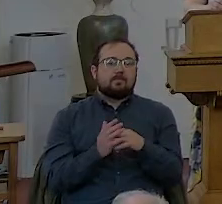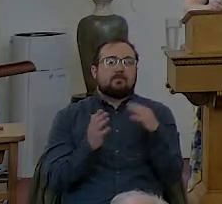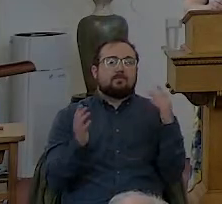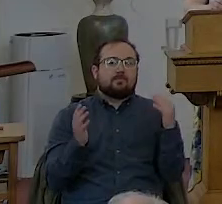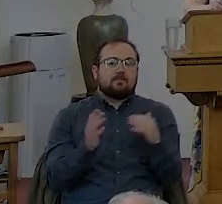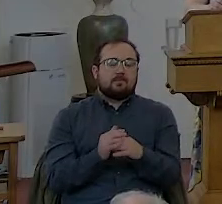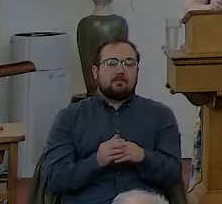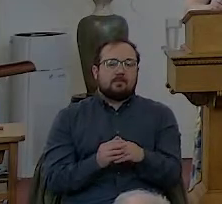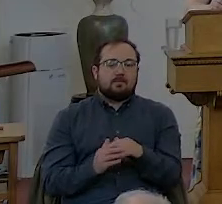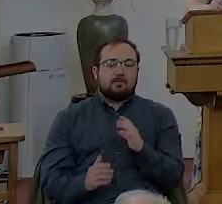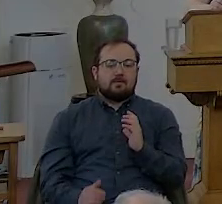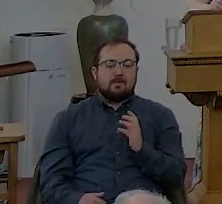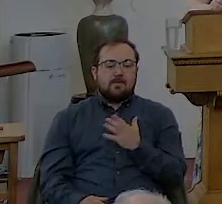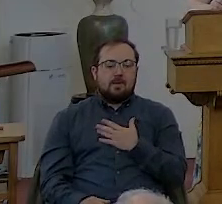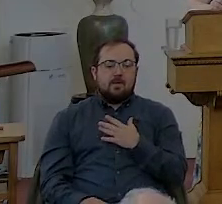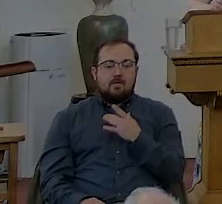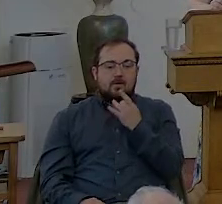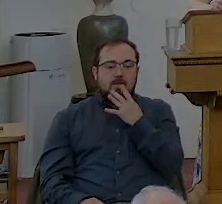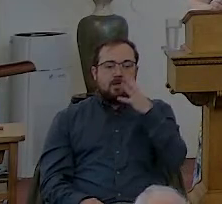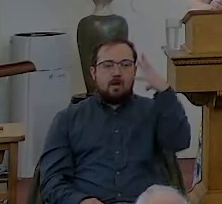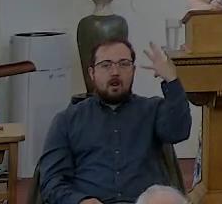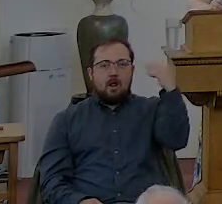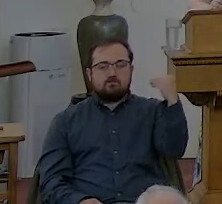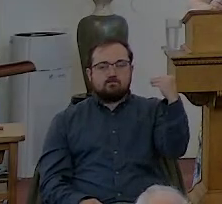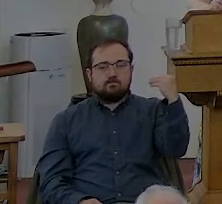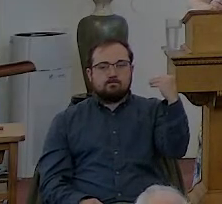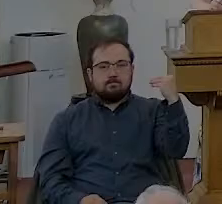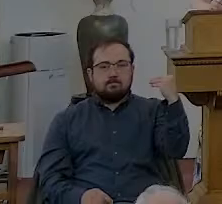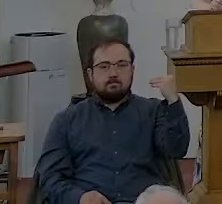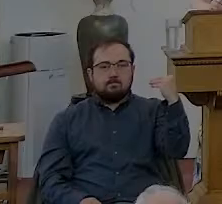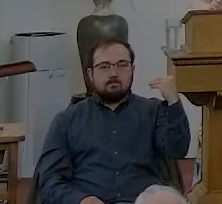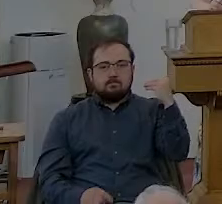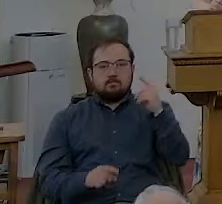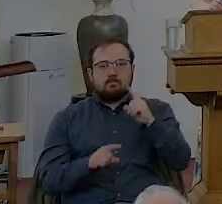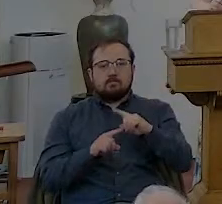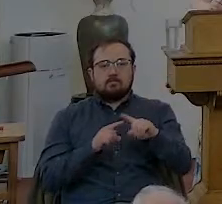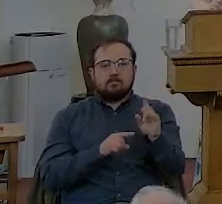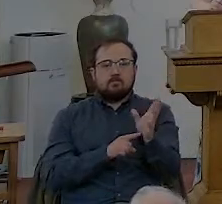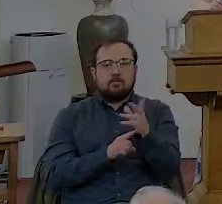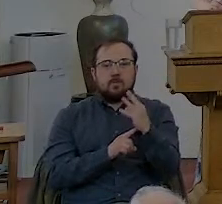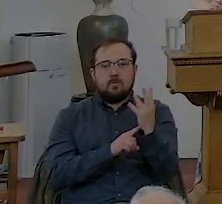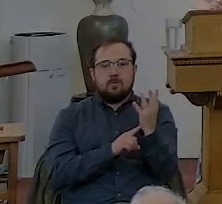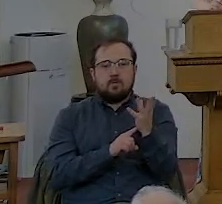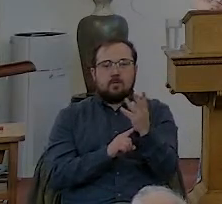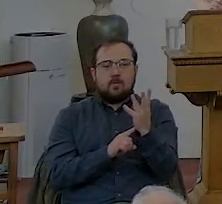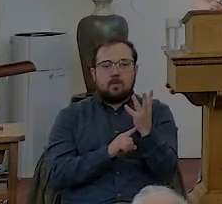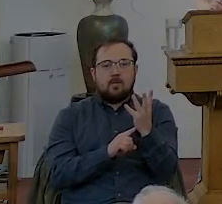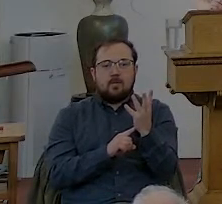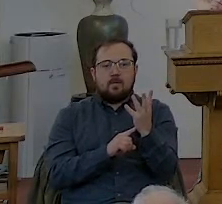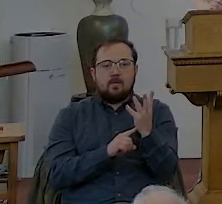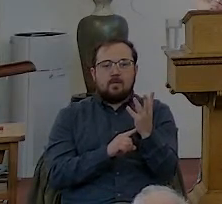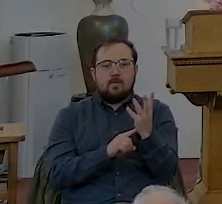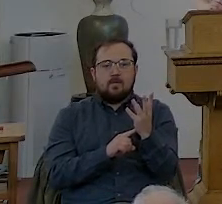Sometimes our light goes out, but is blown into flame by an encounter with another human